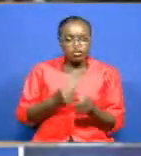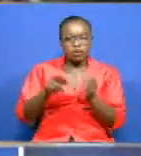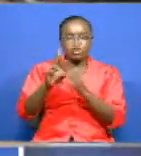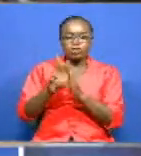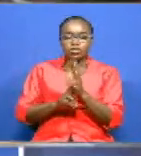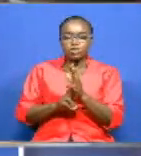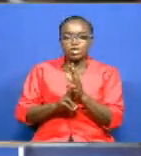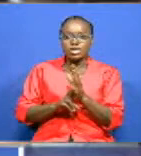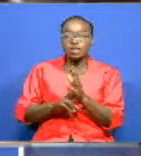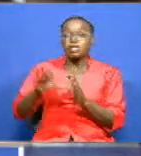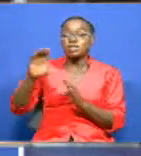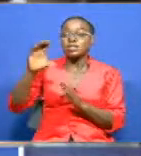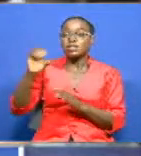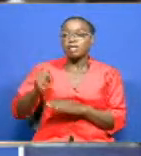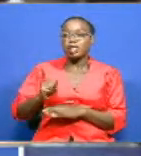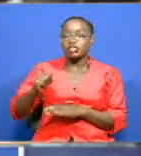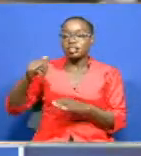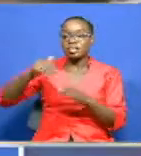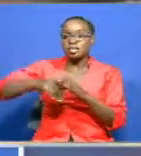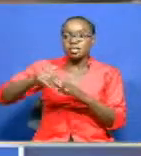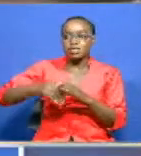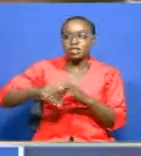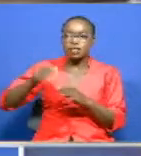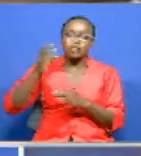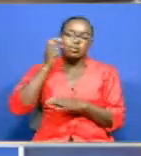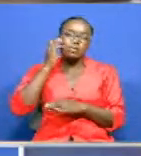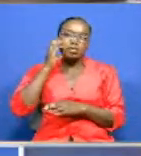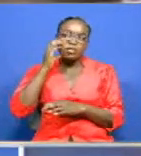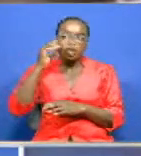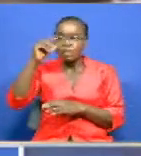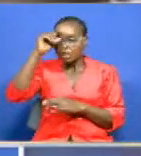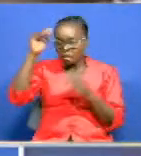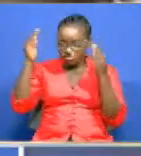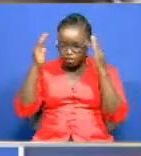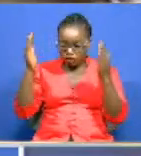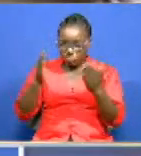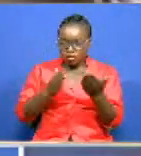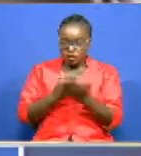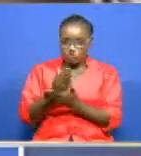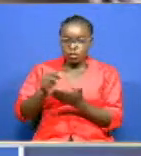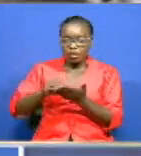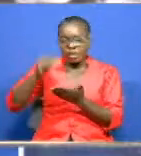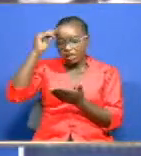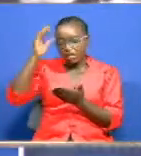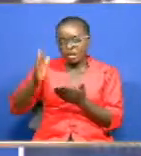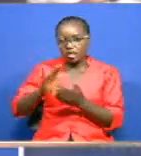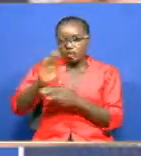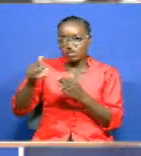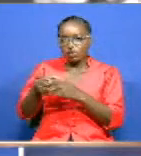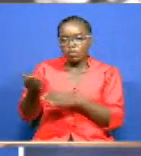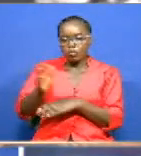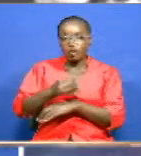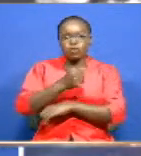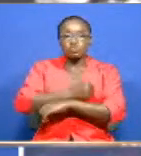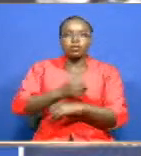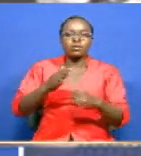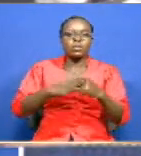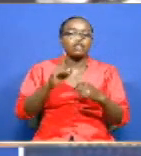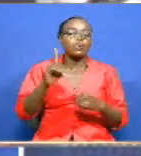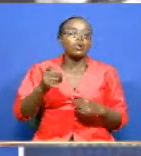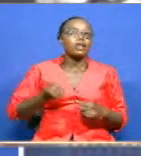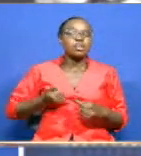Dr. Fred Matiang'i affirmed the government's commitment to ensure all learners report back to school. There are about 91